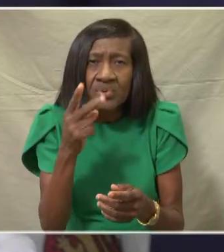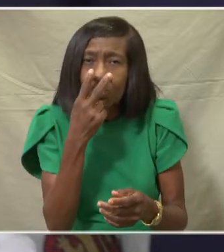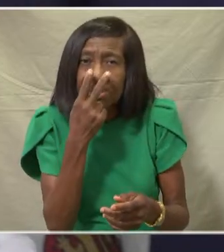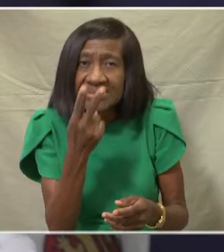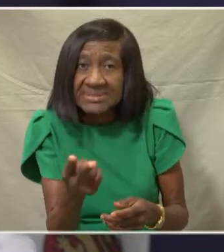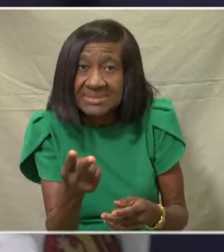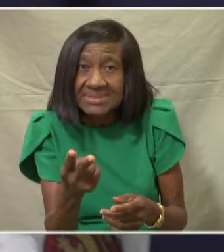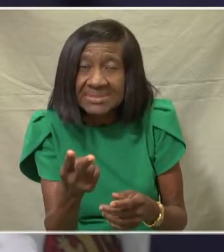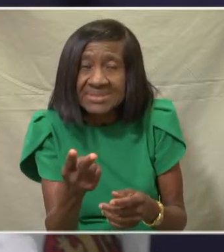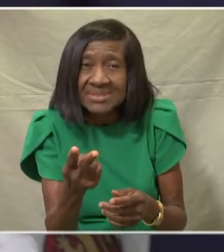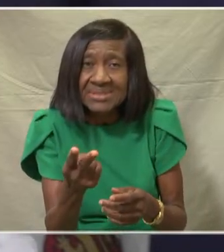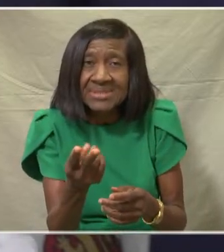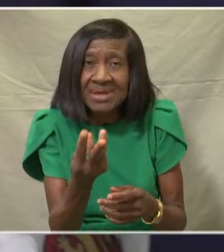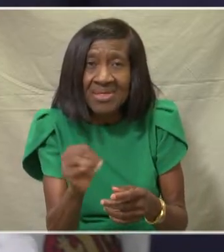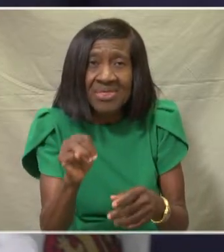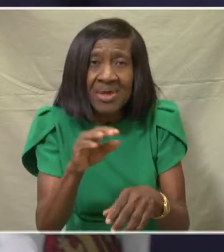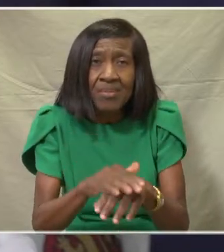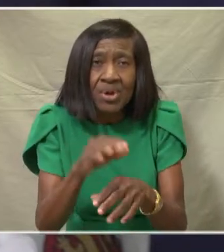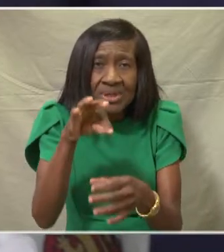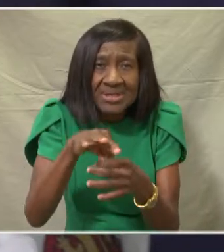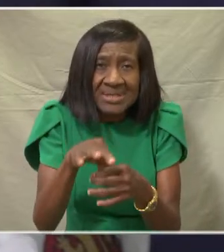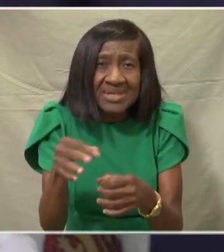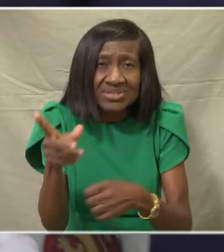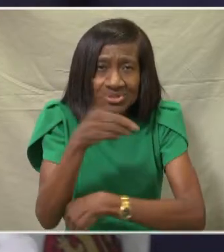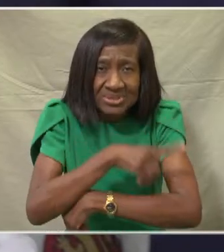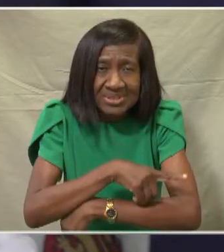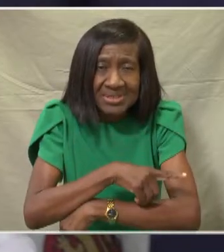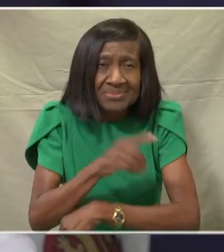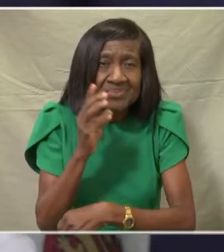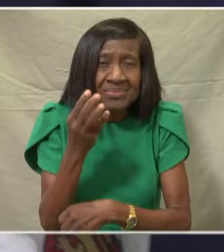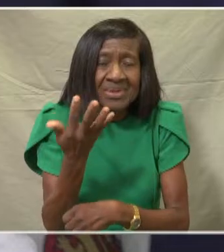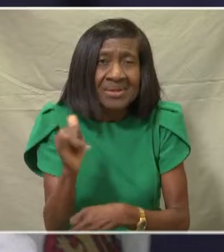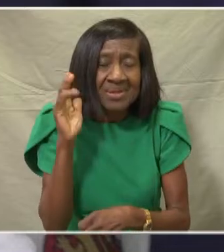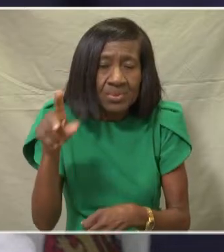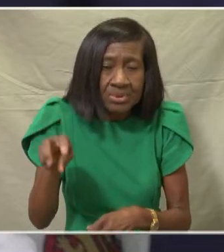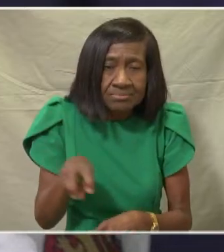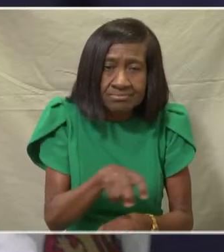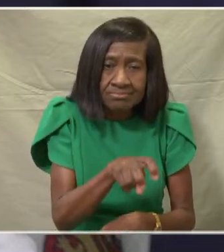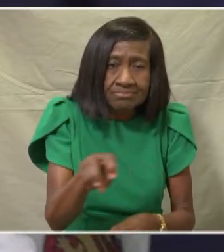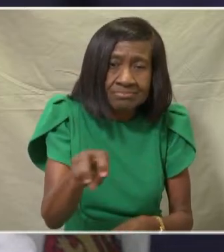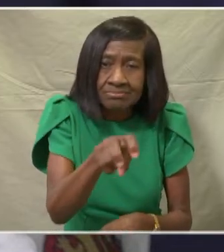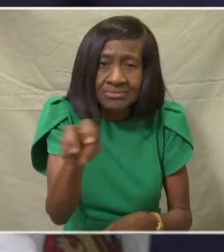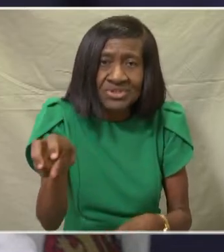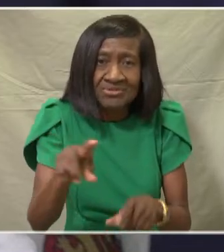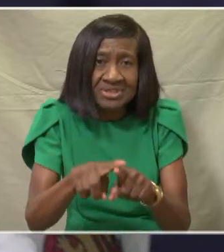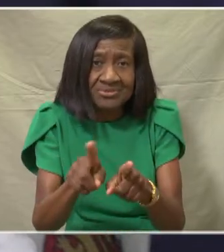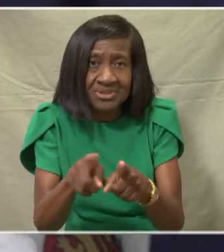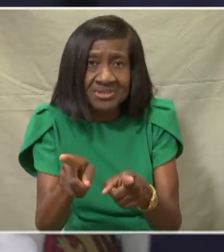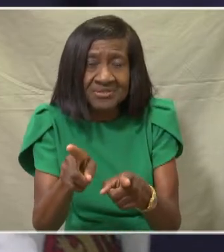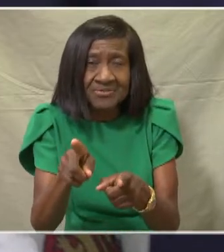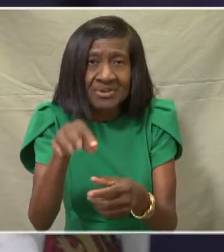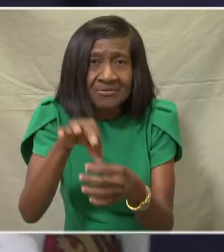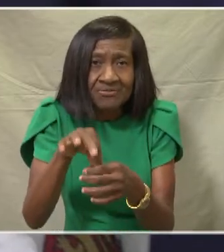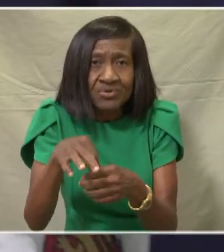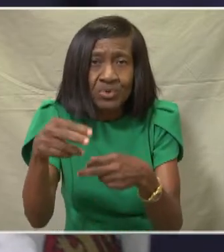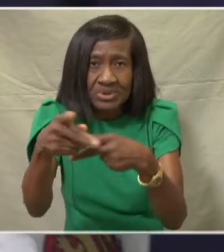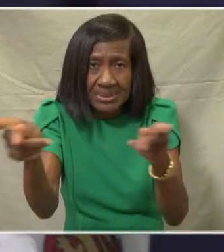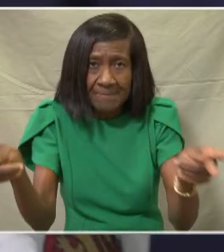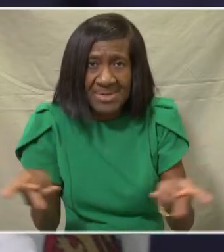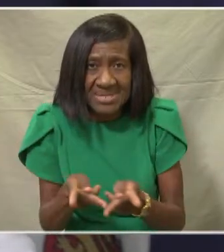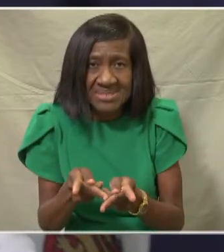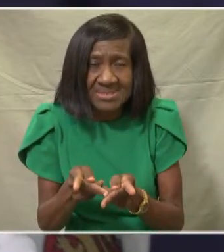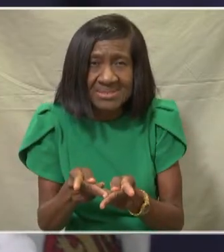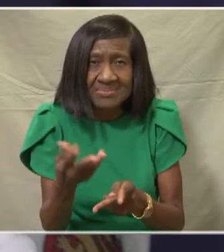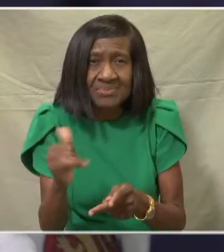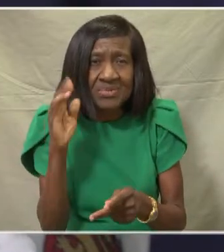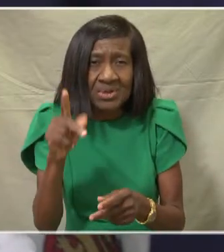day. We will all be out and about polling stations, in different polling stations on the island. We'll be wearing our